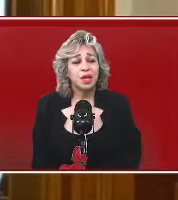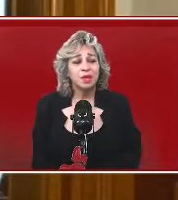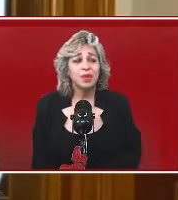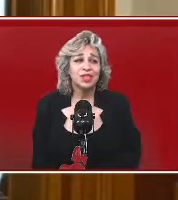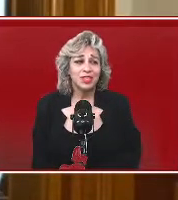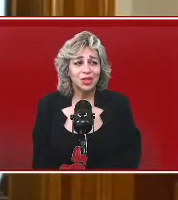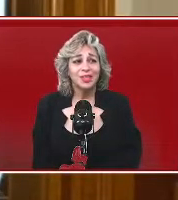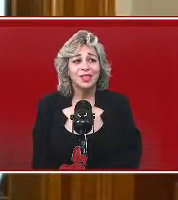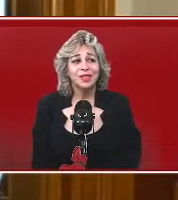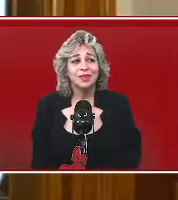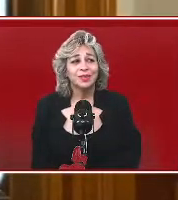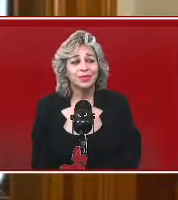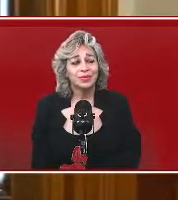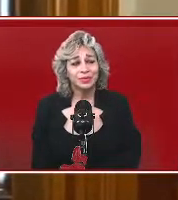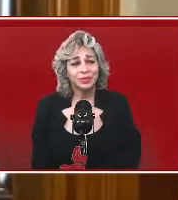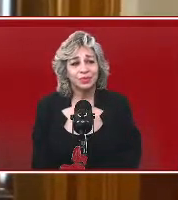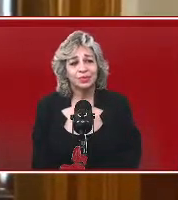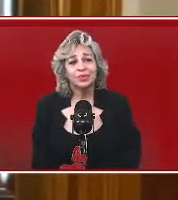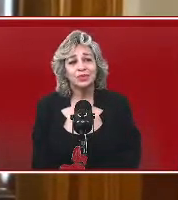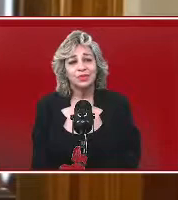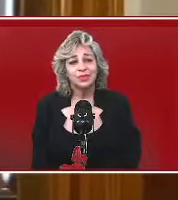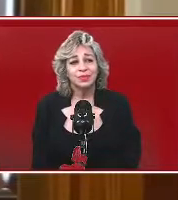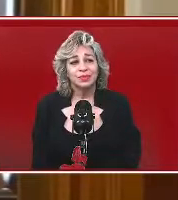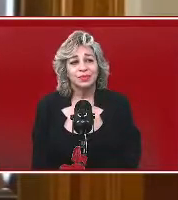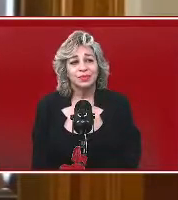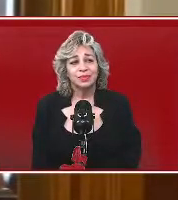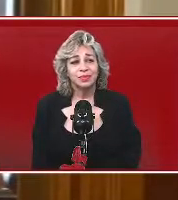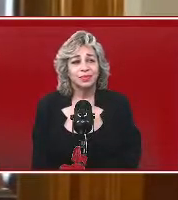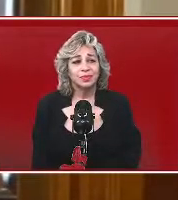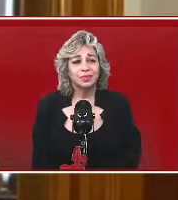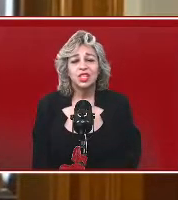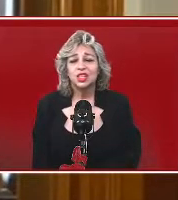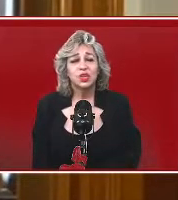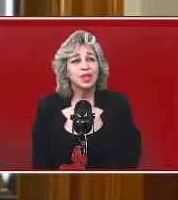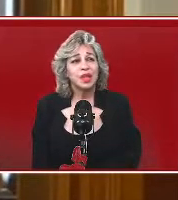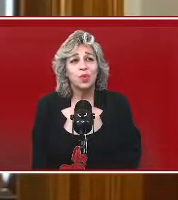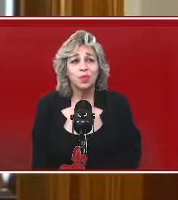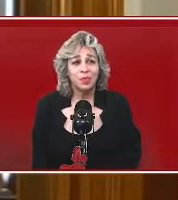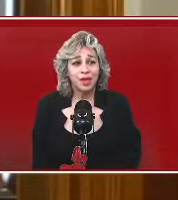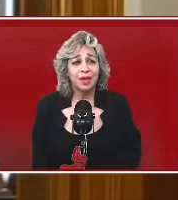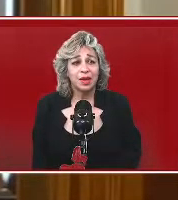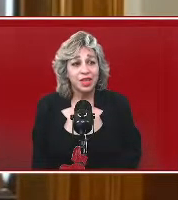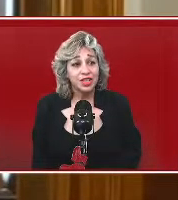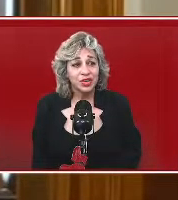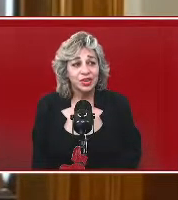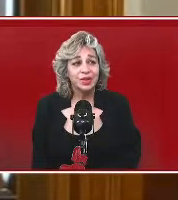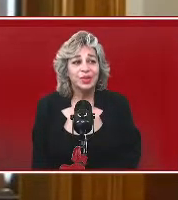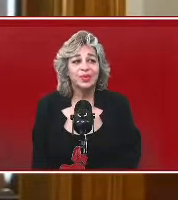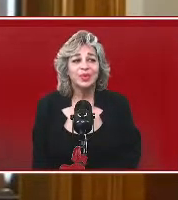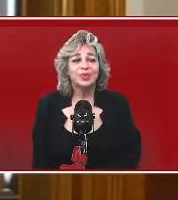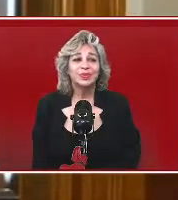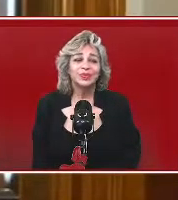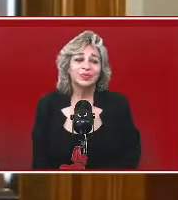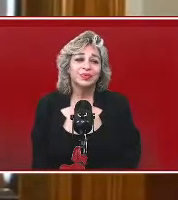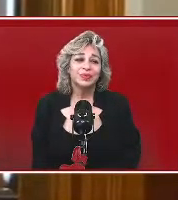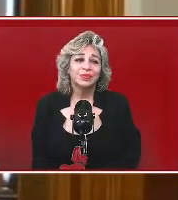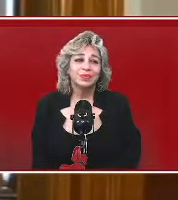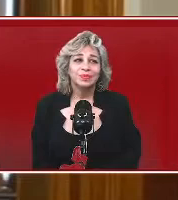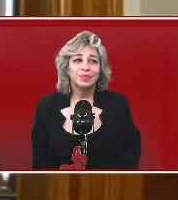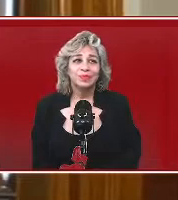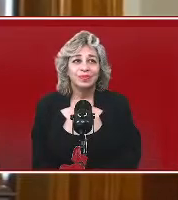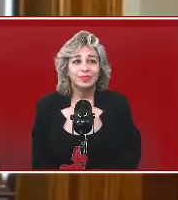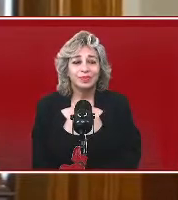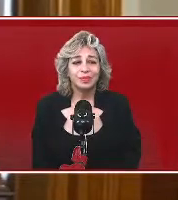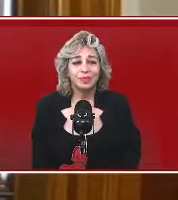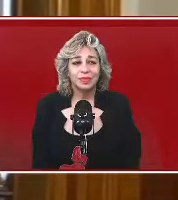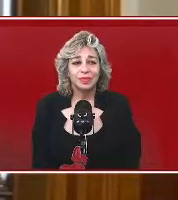will not be assaulted. Para que no les hagan daño. So that they won't be injured. Y